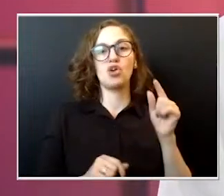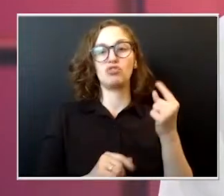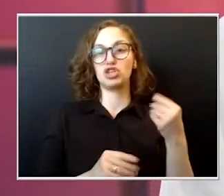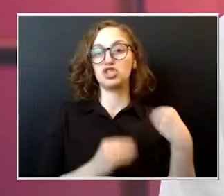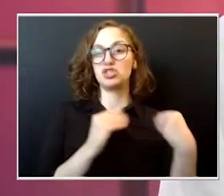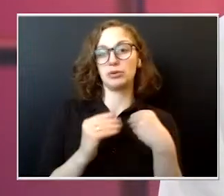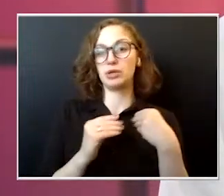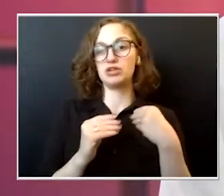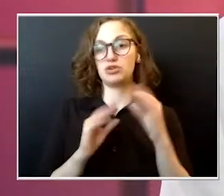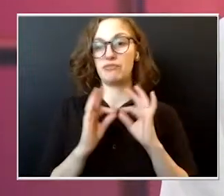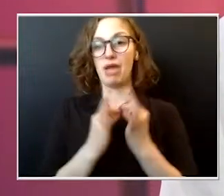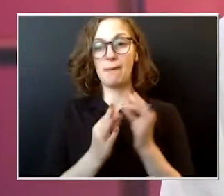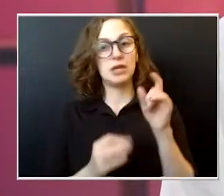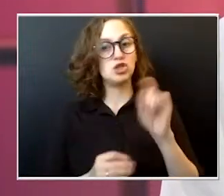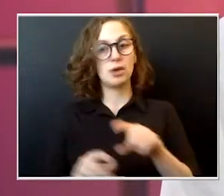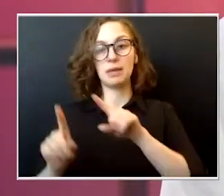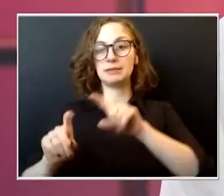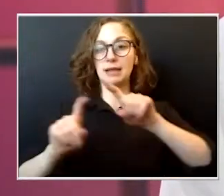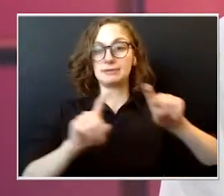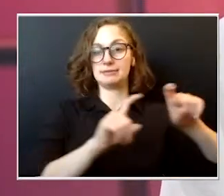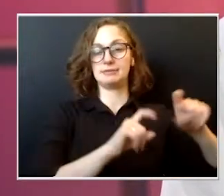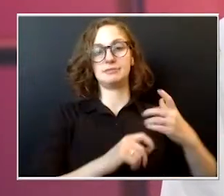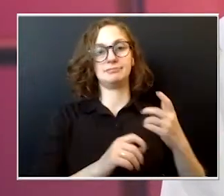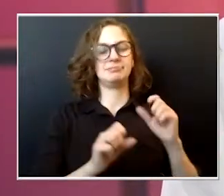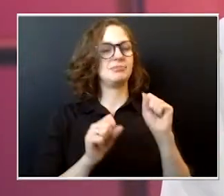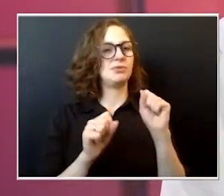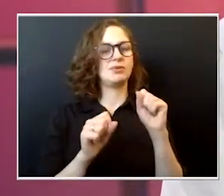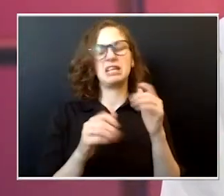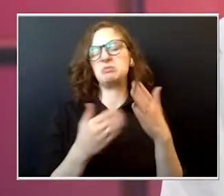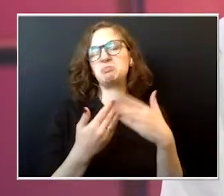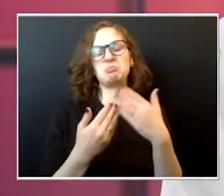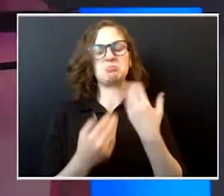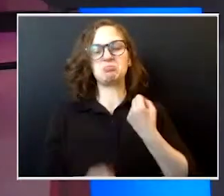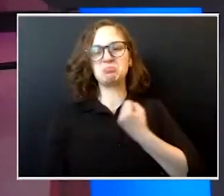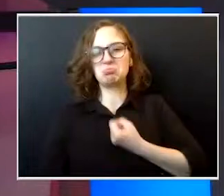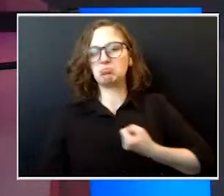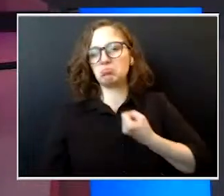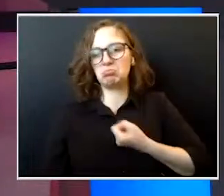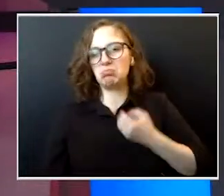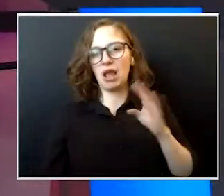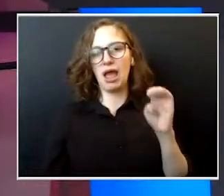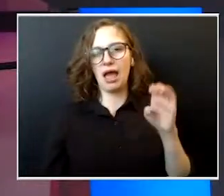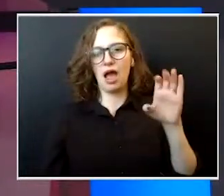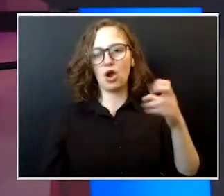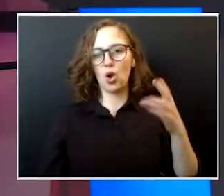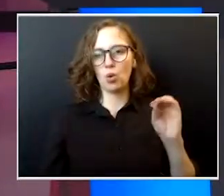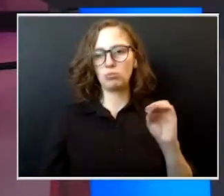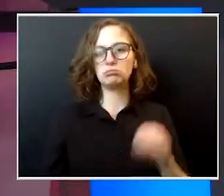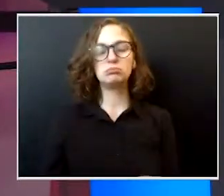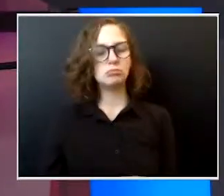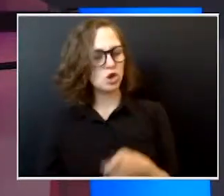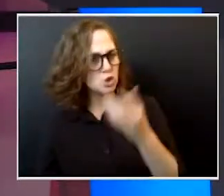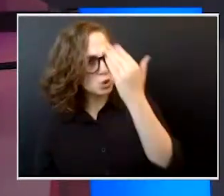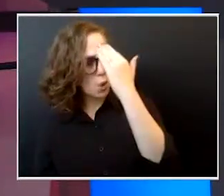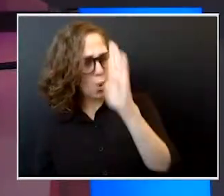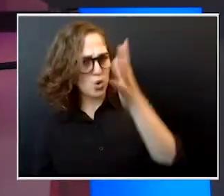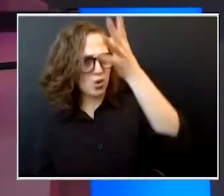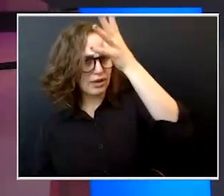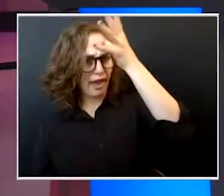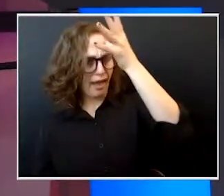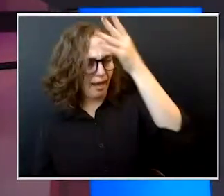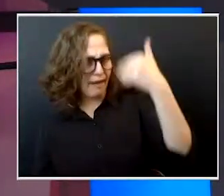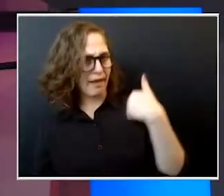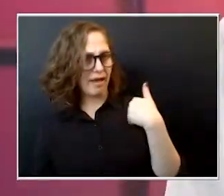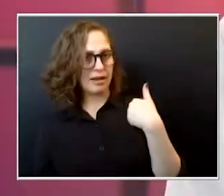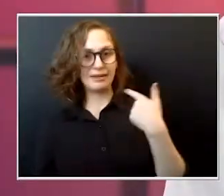And that can be done with just an echocardiogram on an outpatient basis. Do you know if your dad had it? We don't. I hope he's